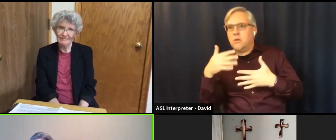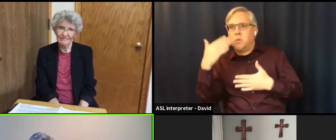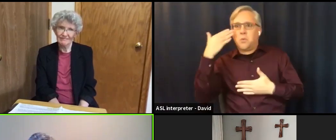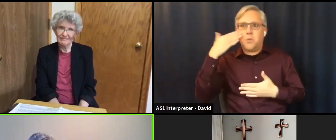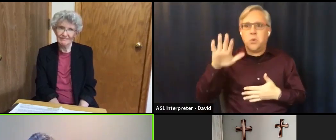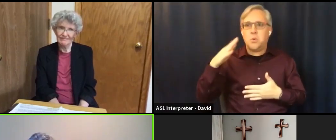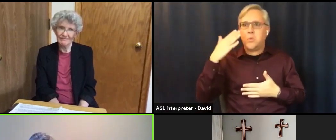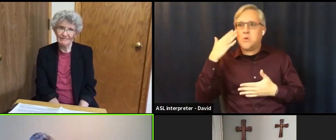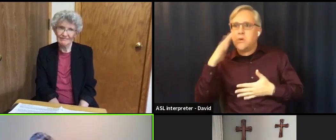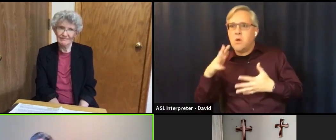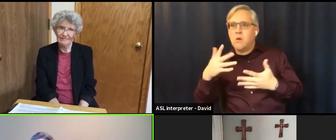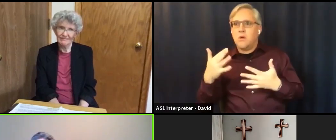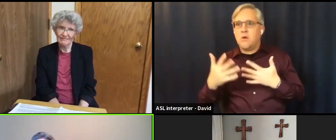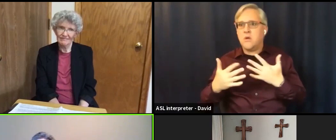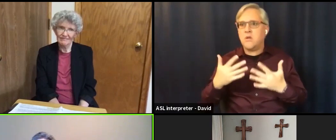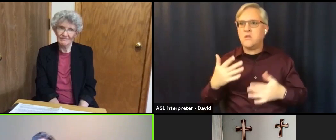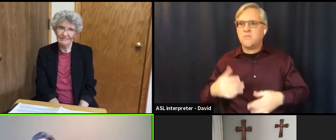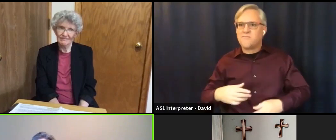And then we get grumpy.